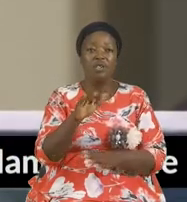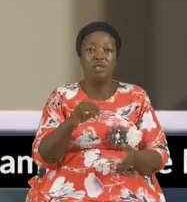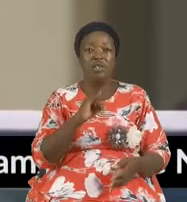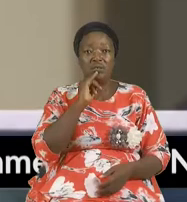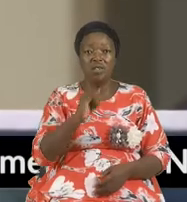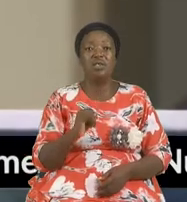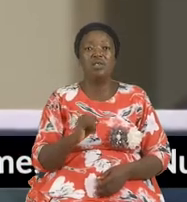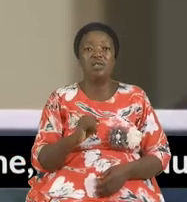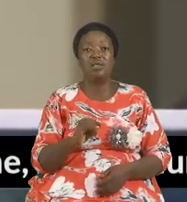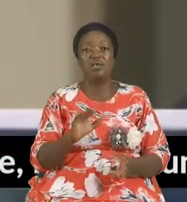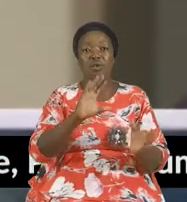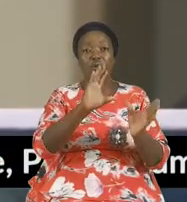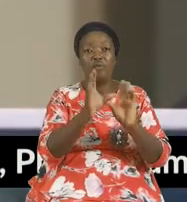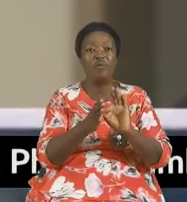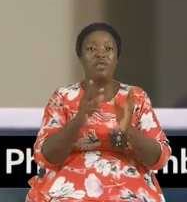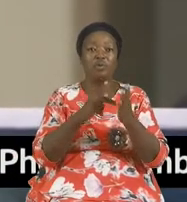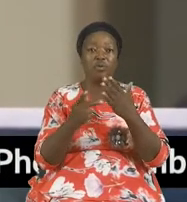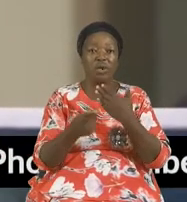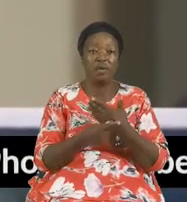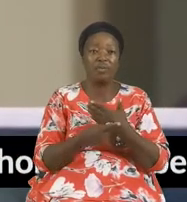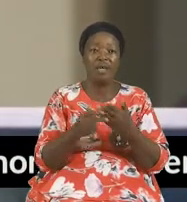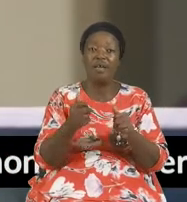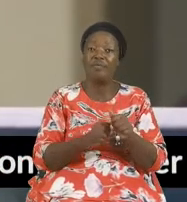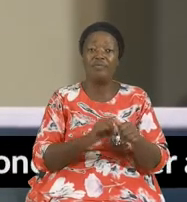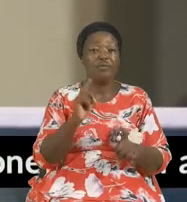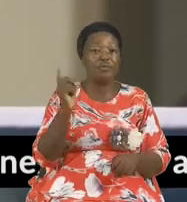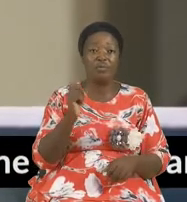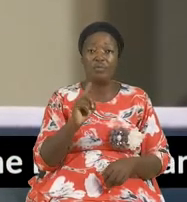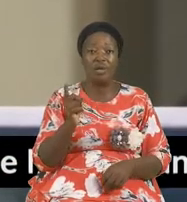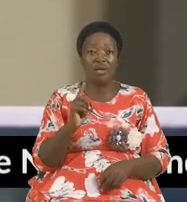is convert rally all over the globe.